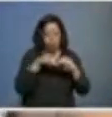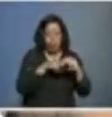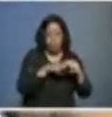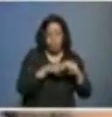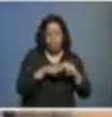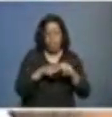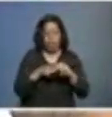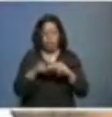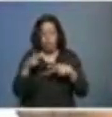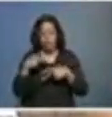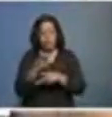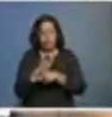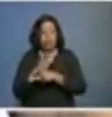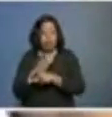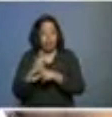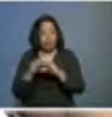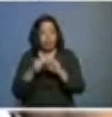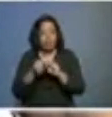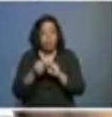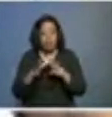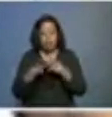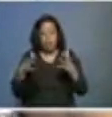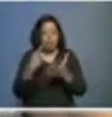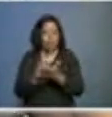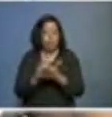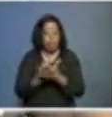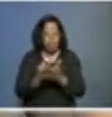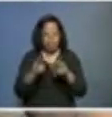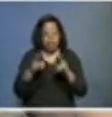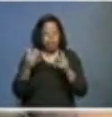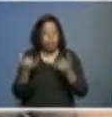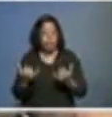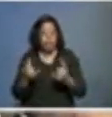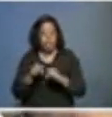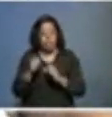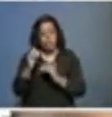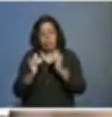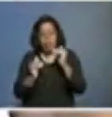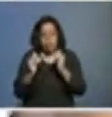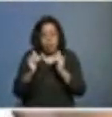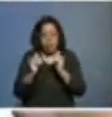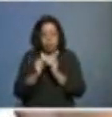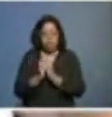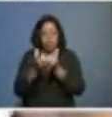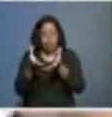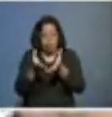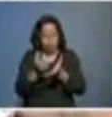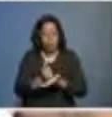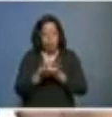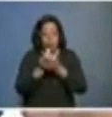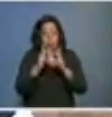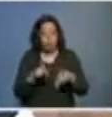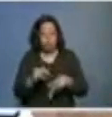and we have to be cautious. And so I think there's a lot of discussion happening right now so that we can balance it. We do want to assist persons because we